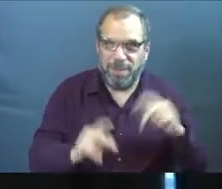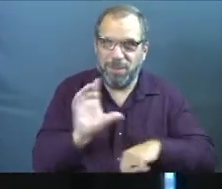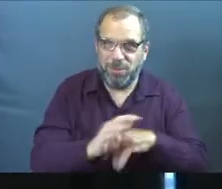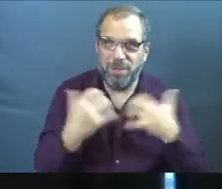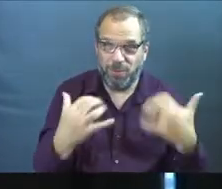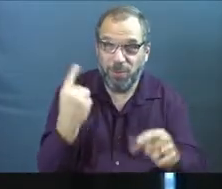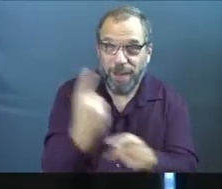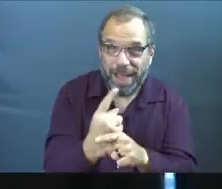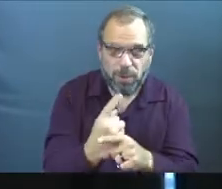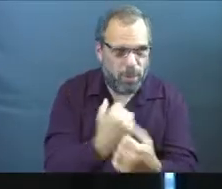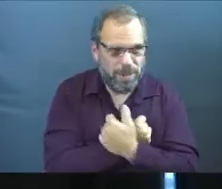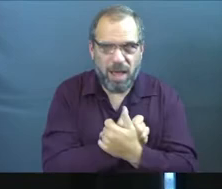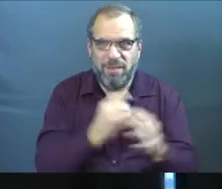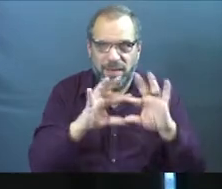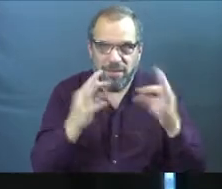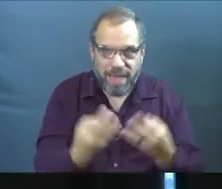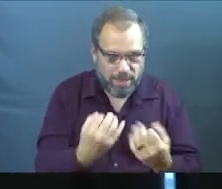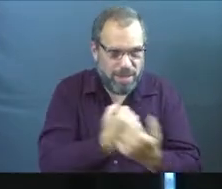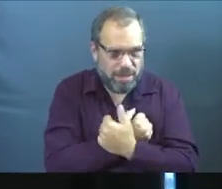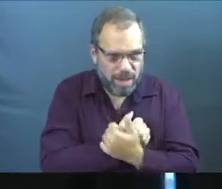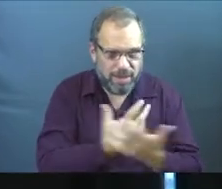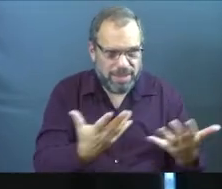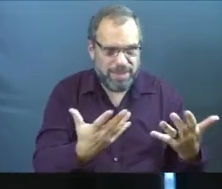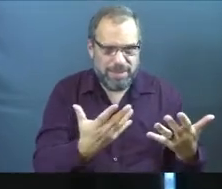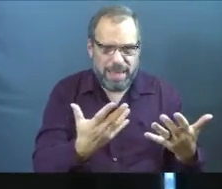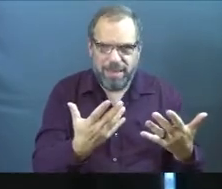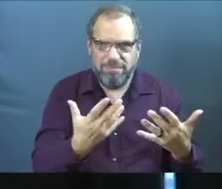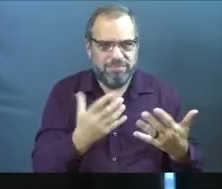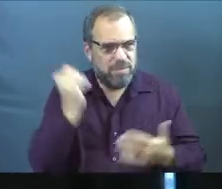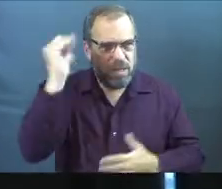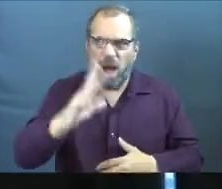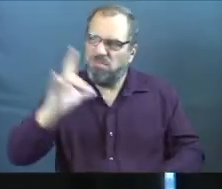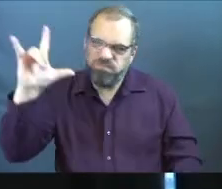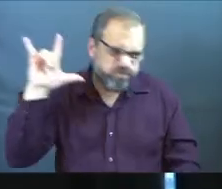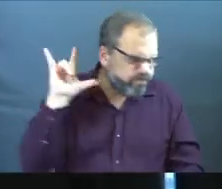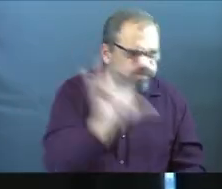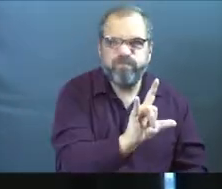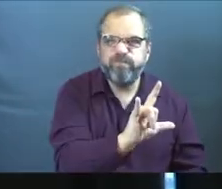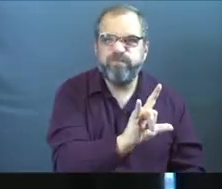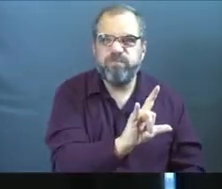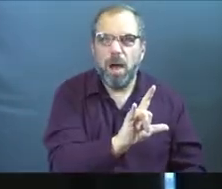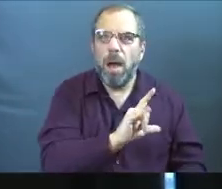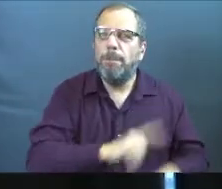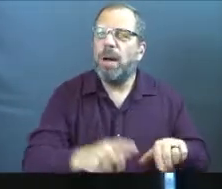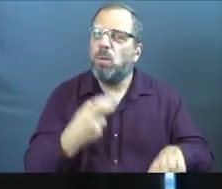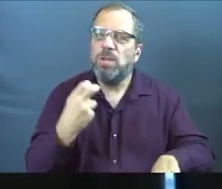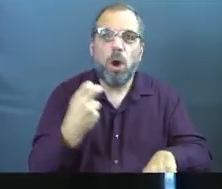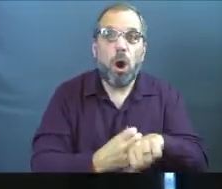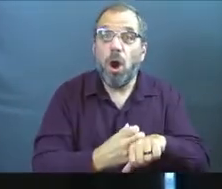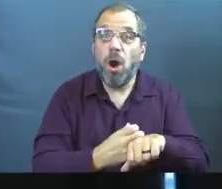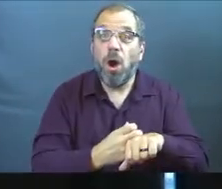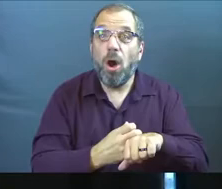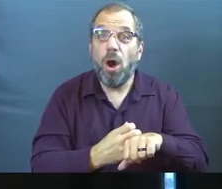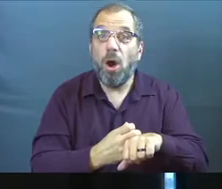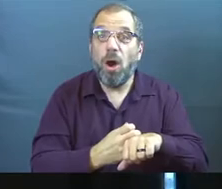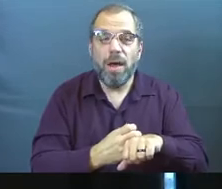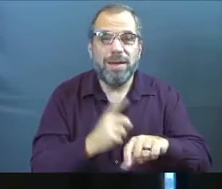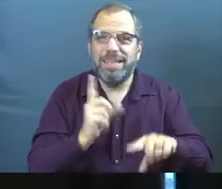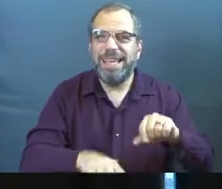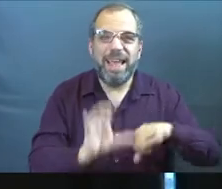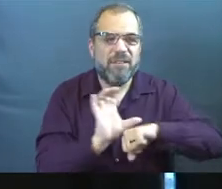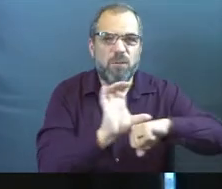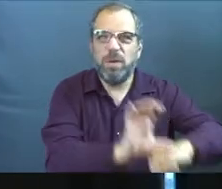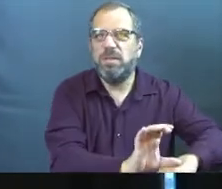right? We love them and we want them to know that they are so loved by God. But the hard piece is we can't force